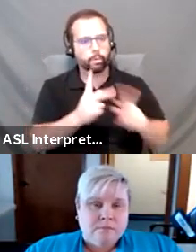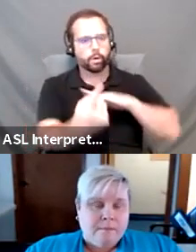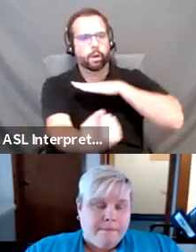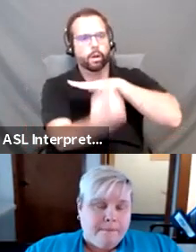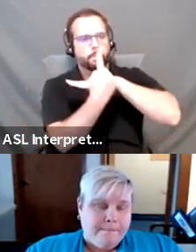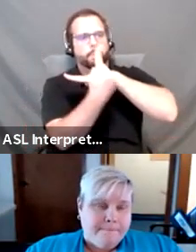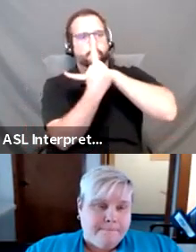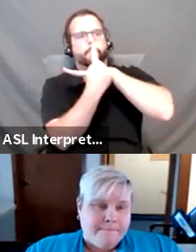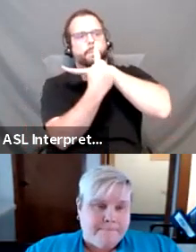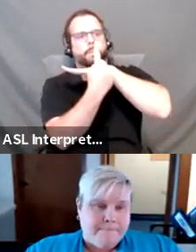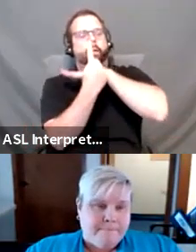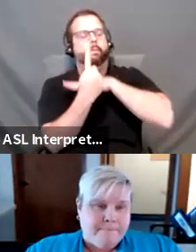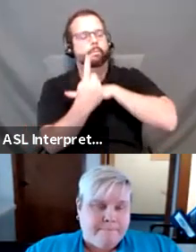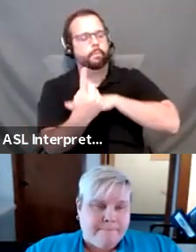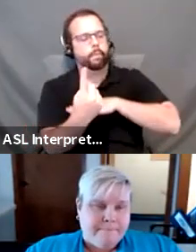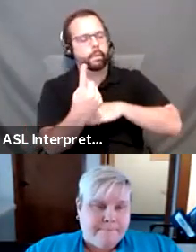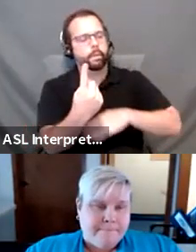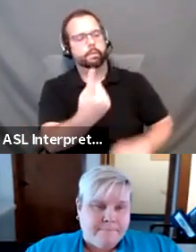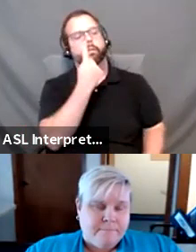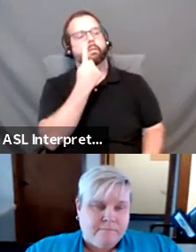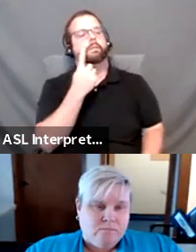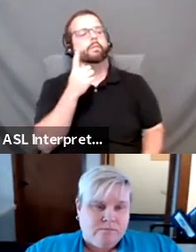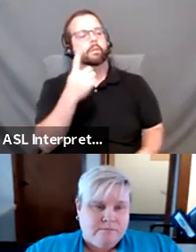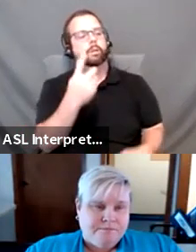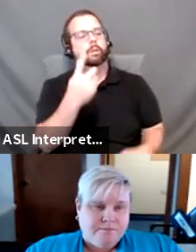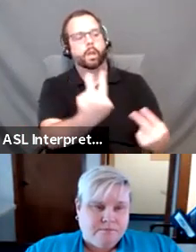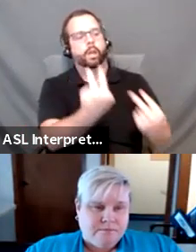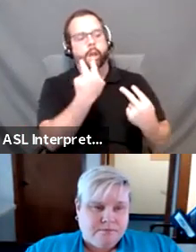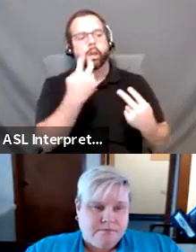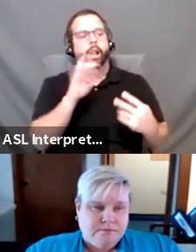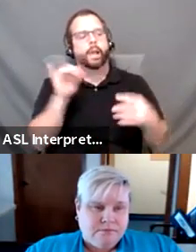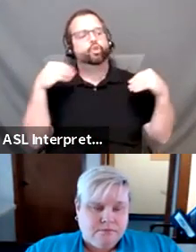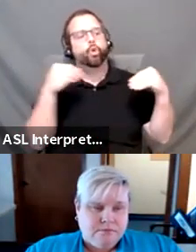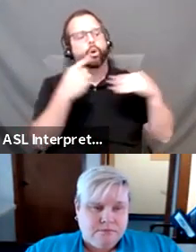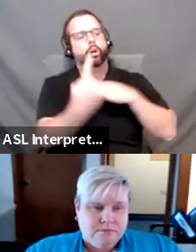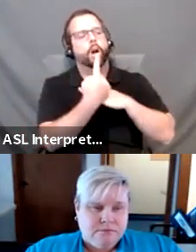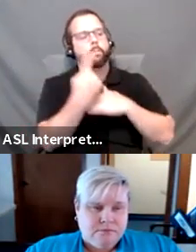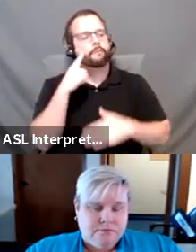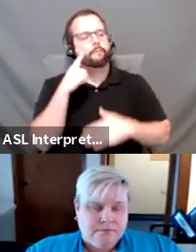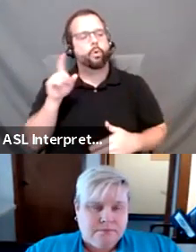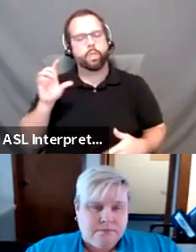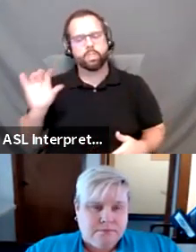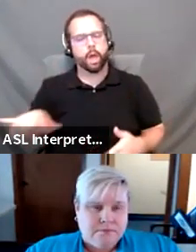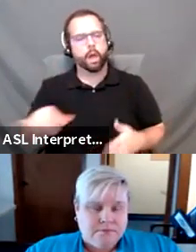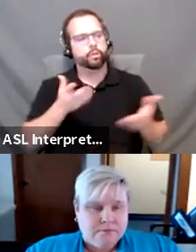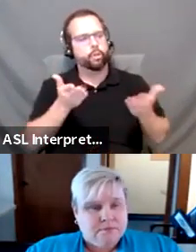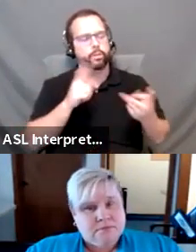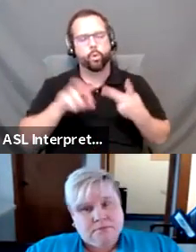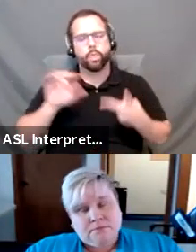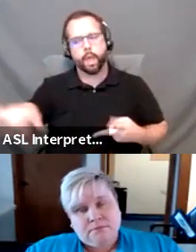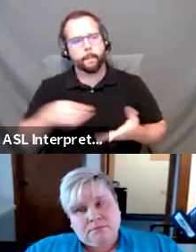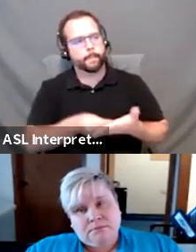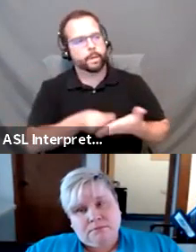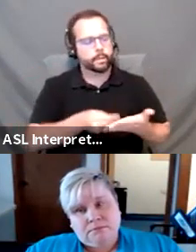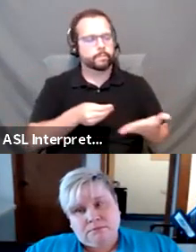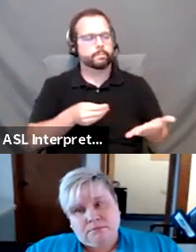able to do that anymore, then people aren't going to be interested in us. And so it's not just anybody that qualifies or wants